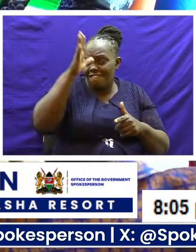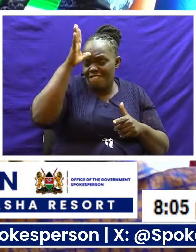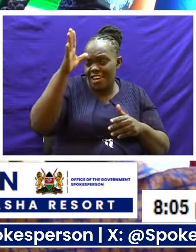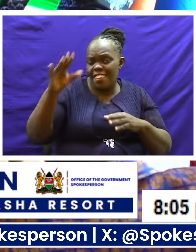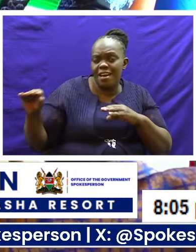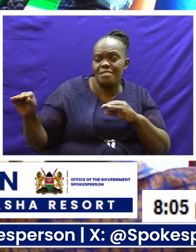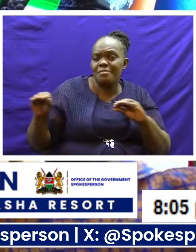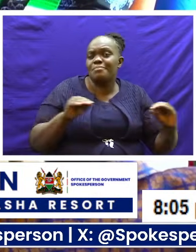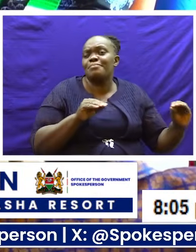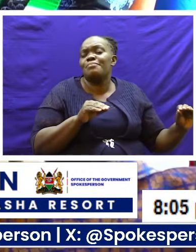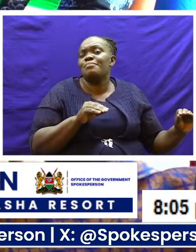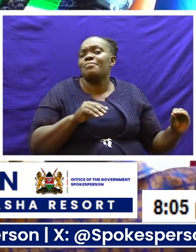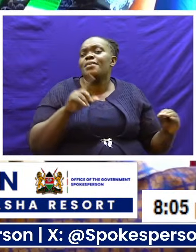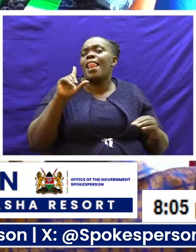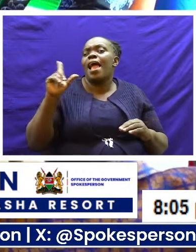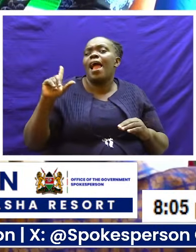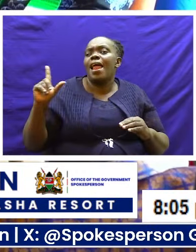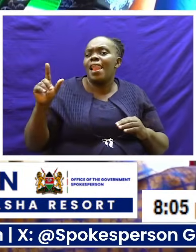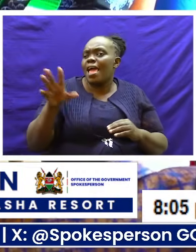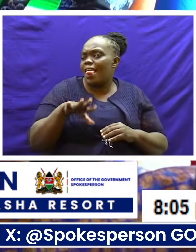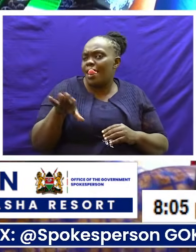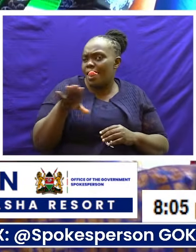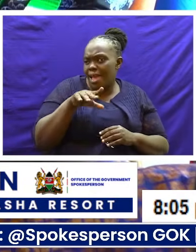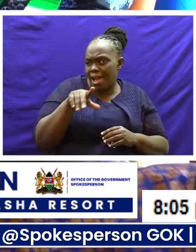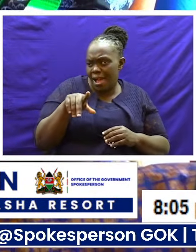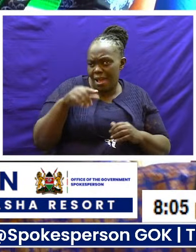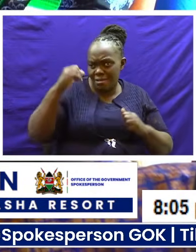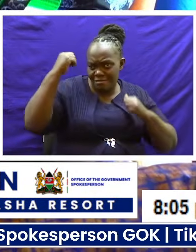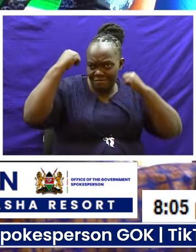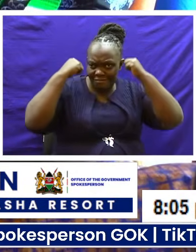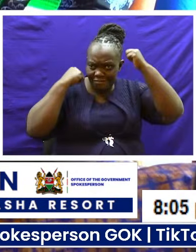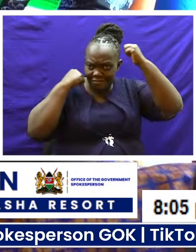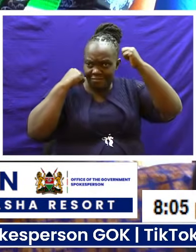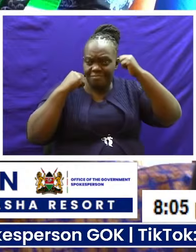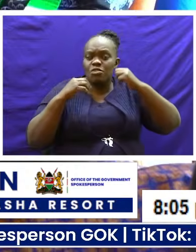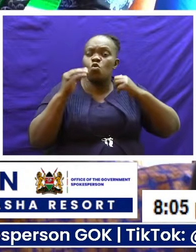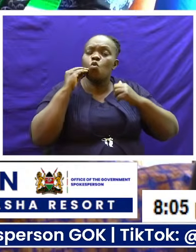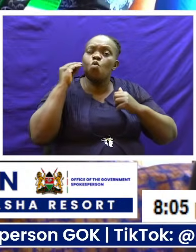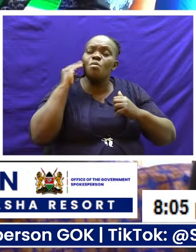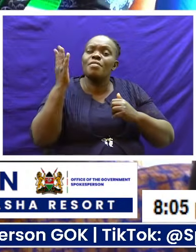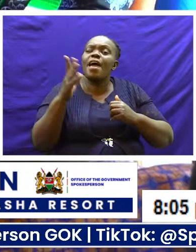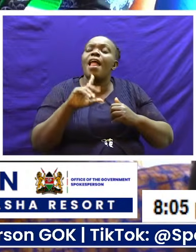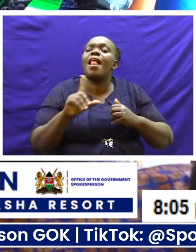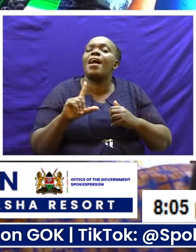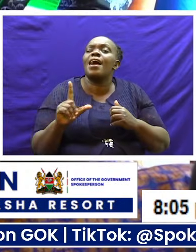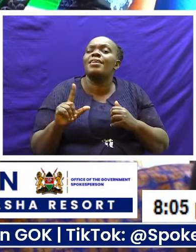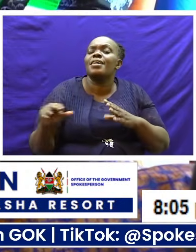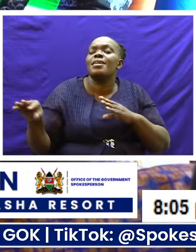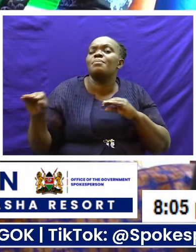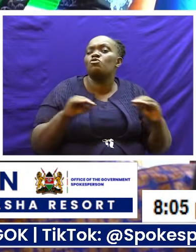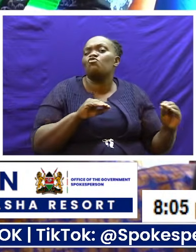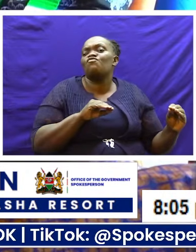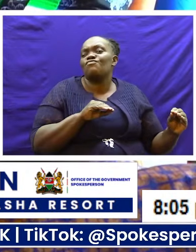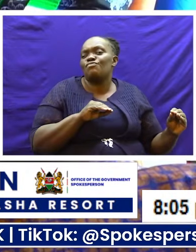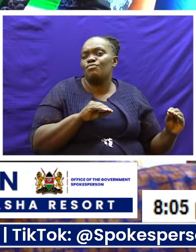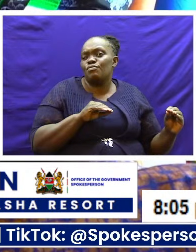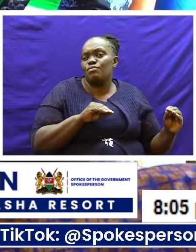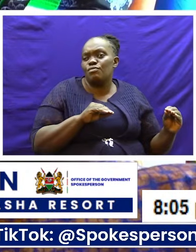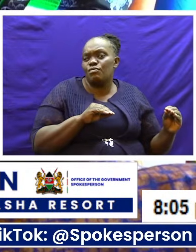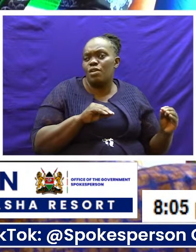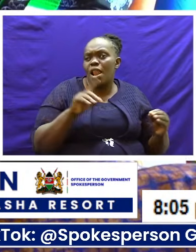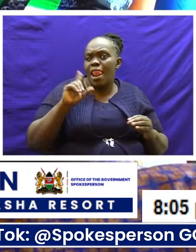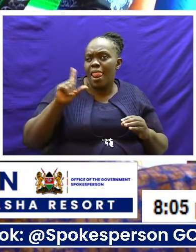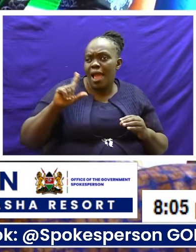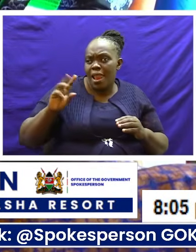moved to Langata, yes, the barracks in Langata. So we had to move. So I moved to